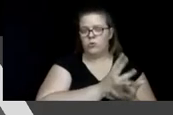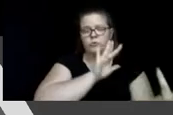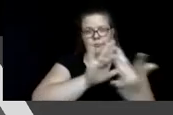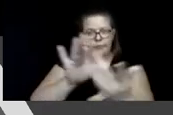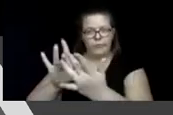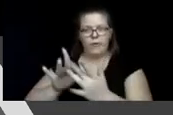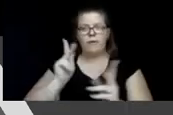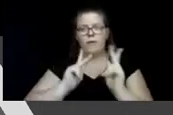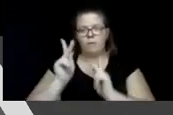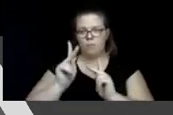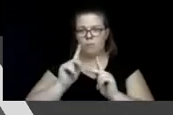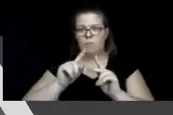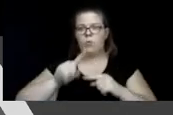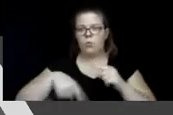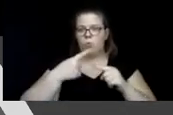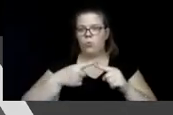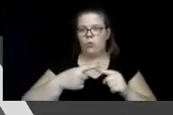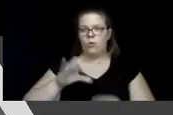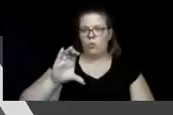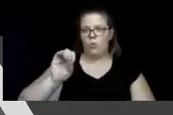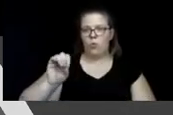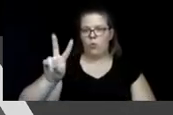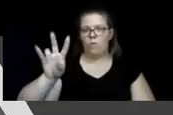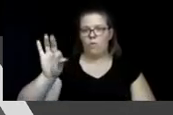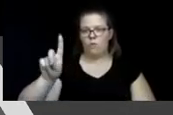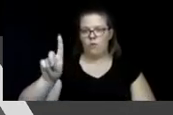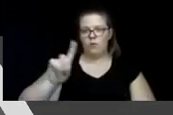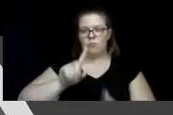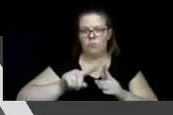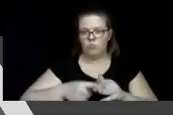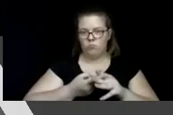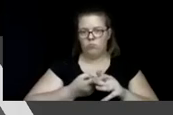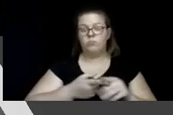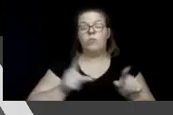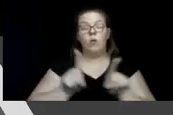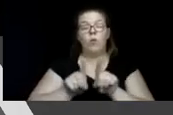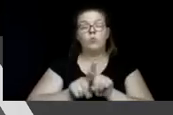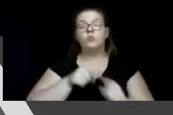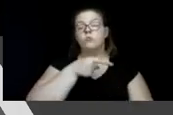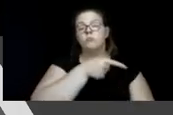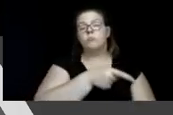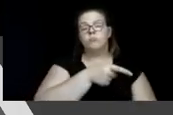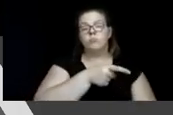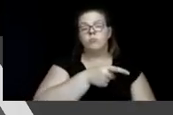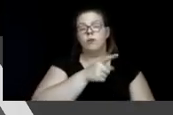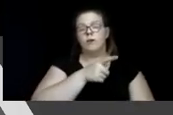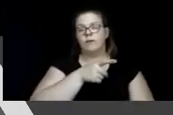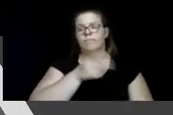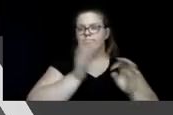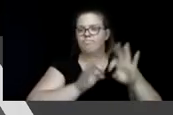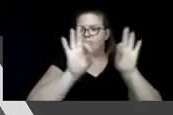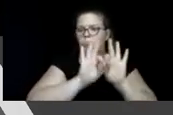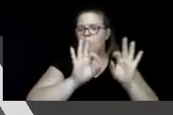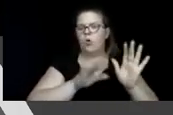when this COVID thing started. They would also be integral in putting